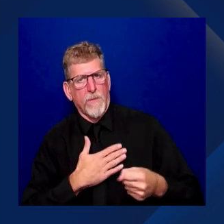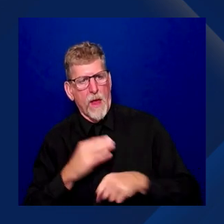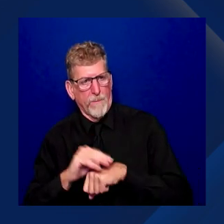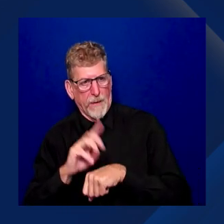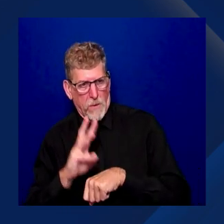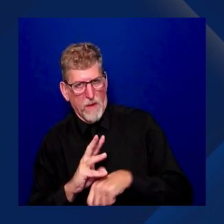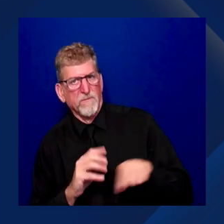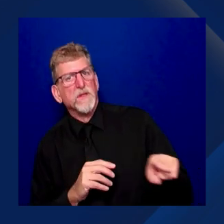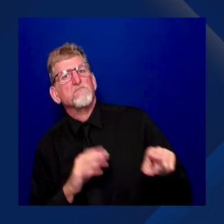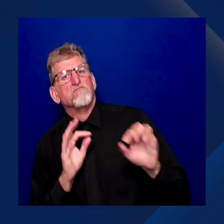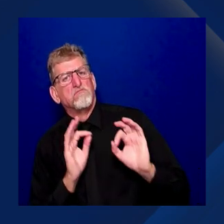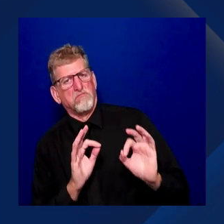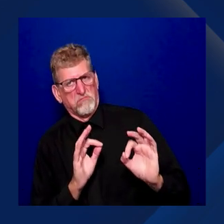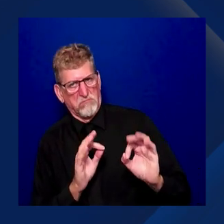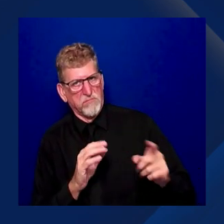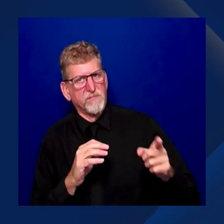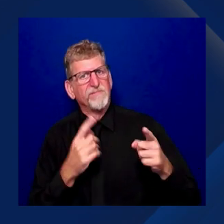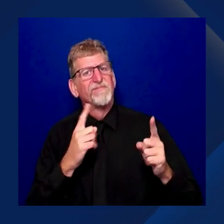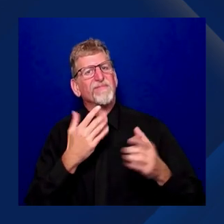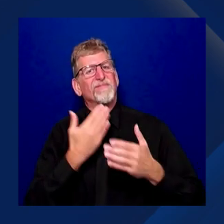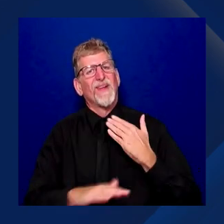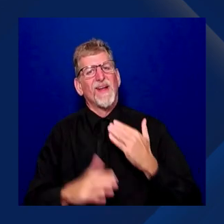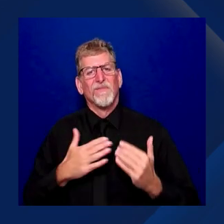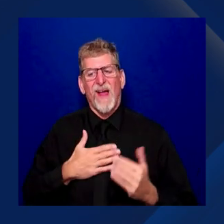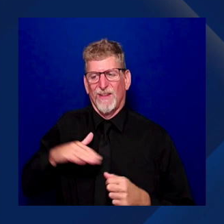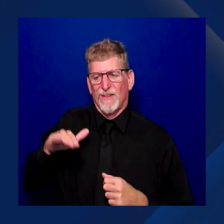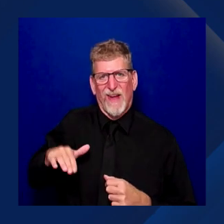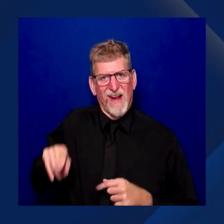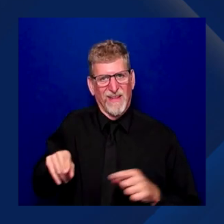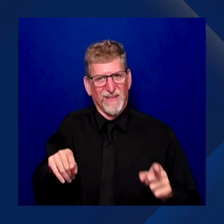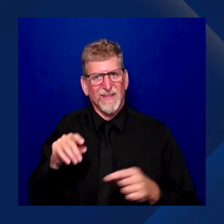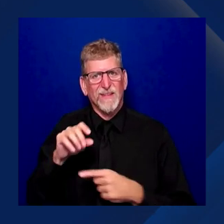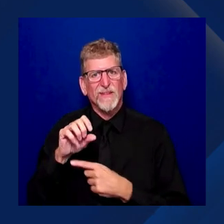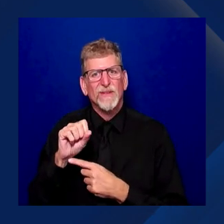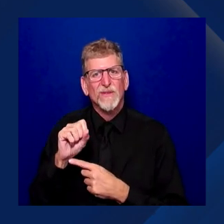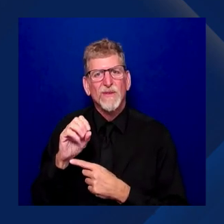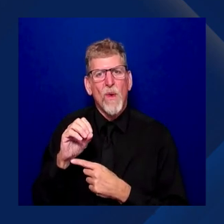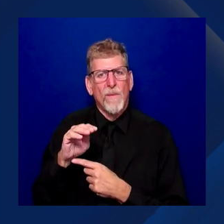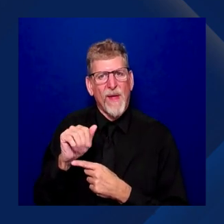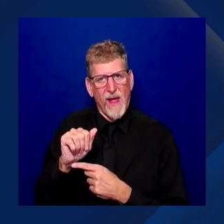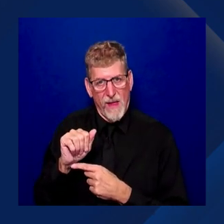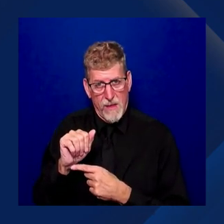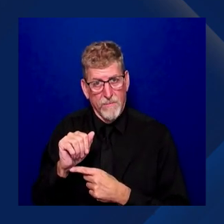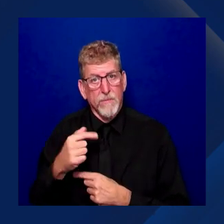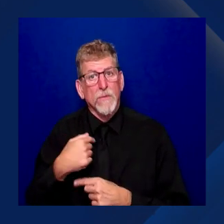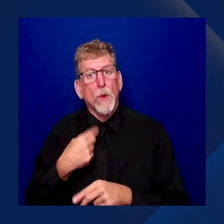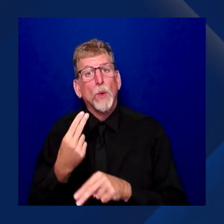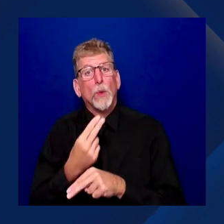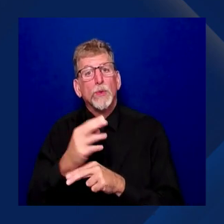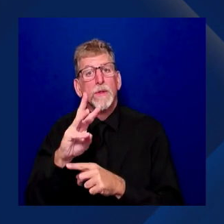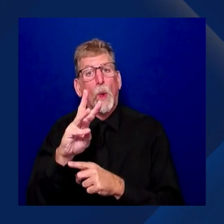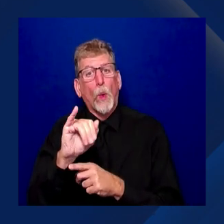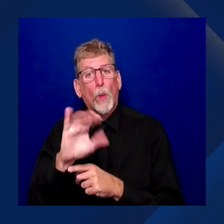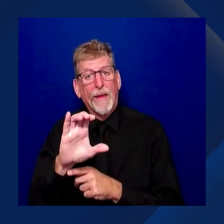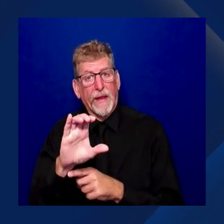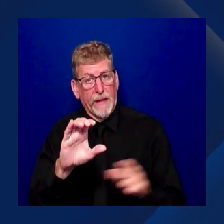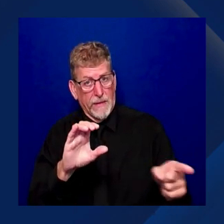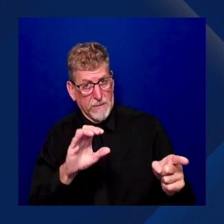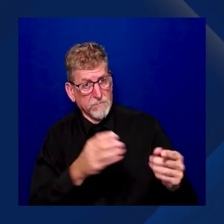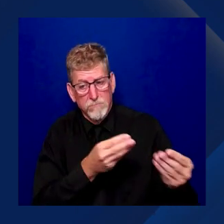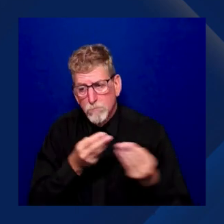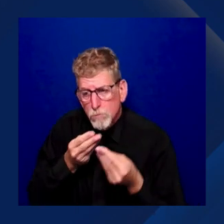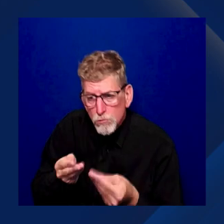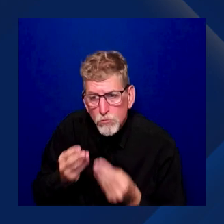my child, Soma. I utilized WIC for proper nutrition and guidance as I went through my pregnancy and